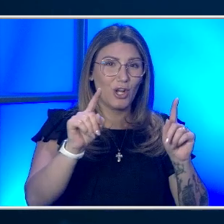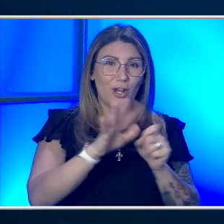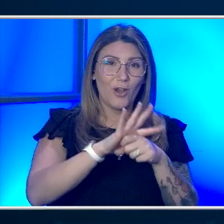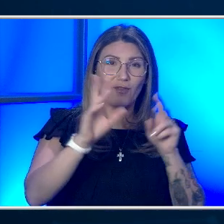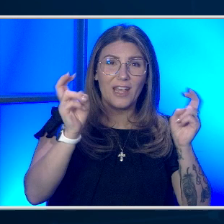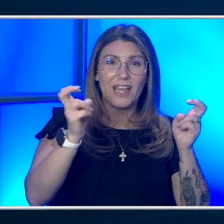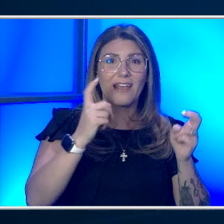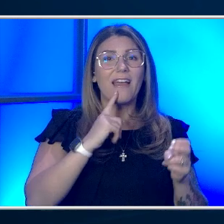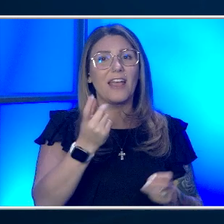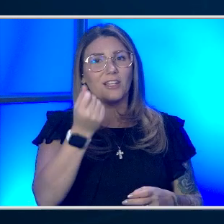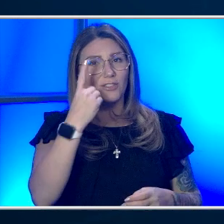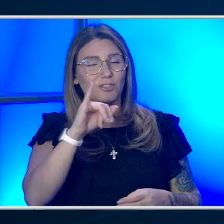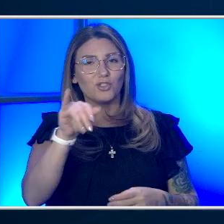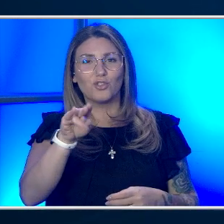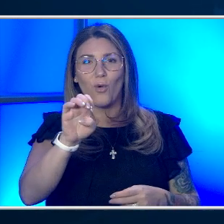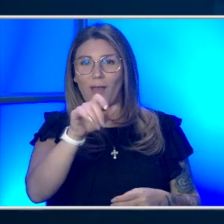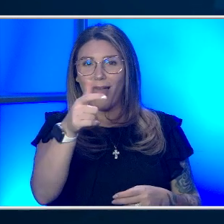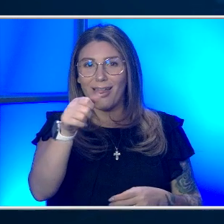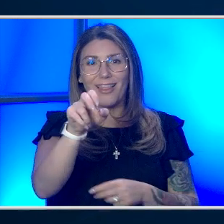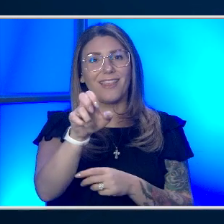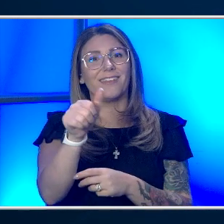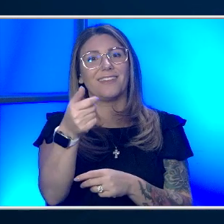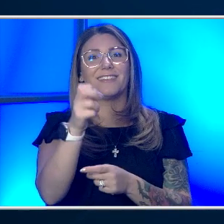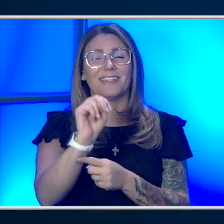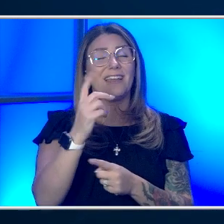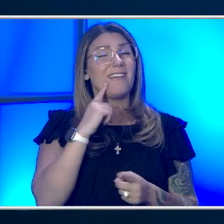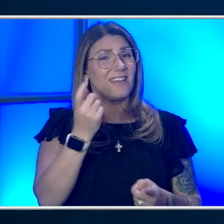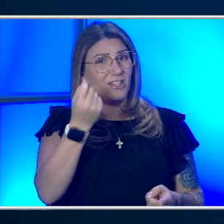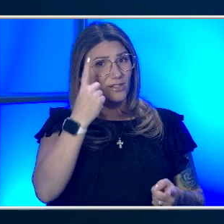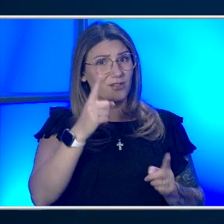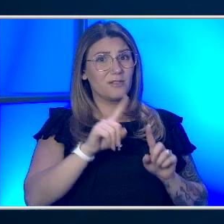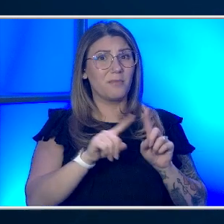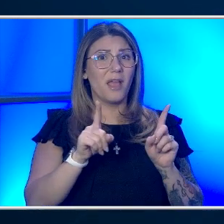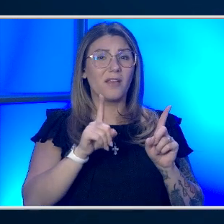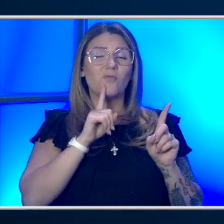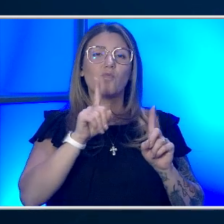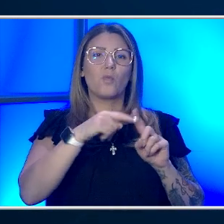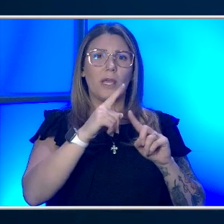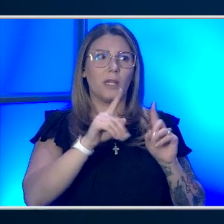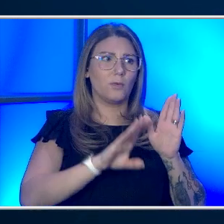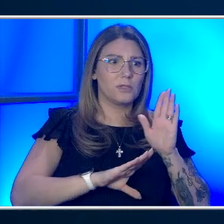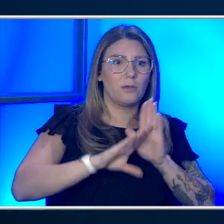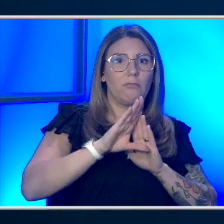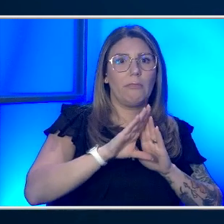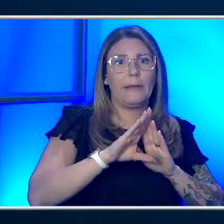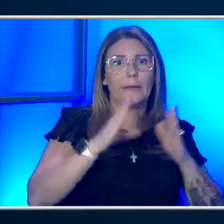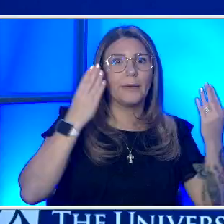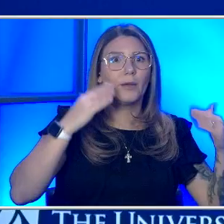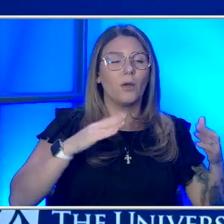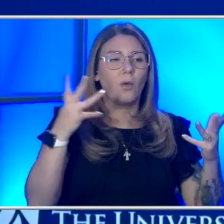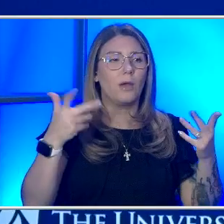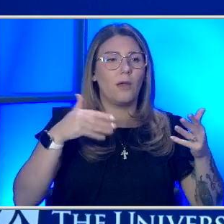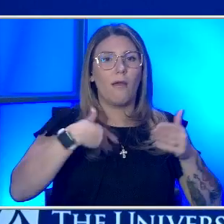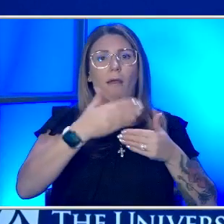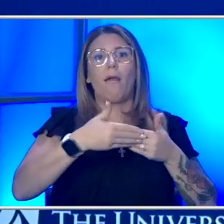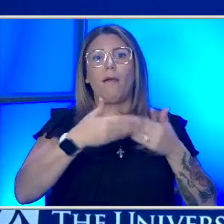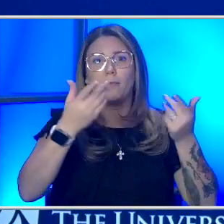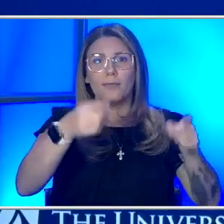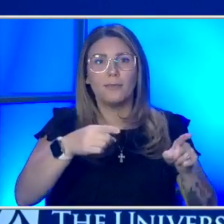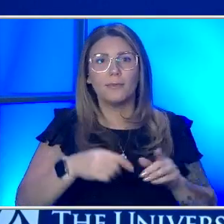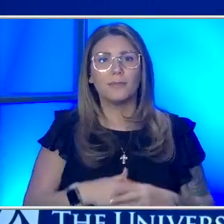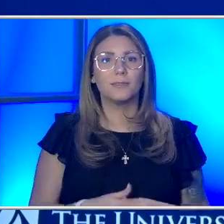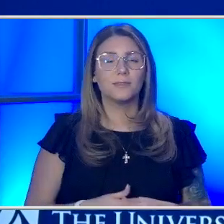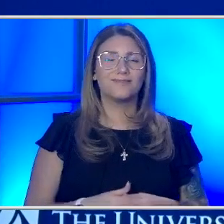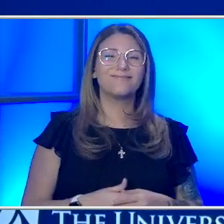for sure. But I do think we mean that height when there were so many unknowns, right? I think that's probably in most people's minds, the